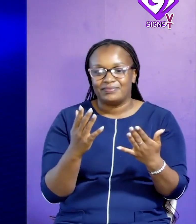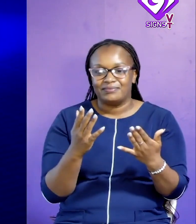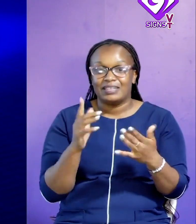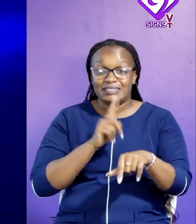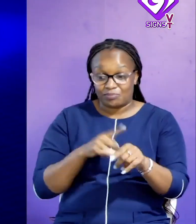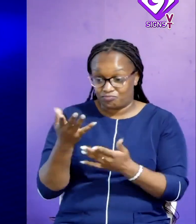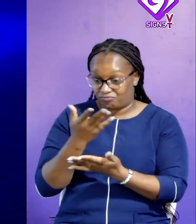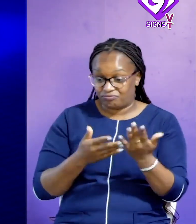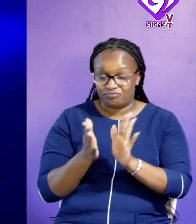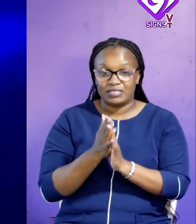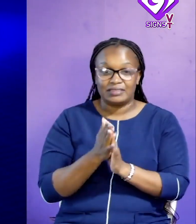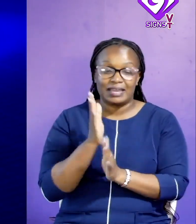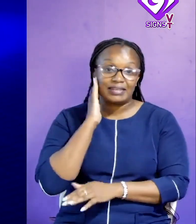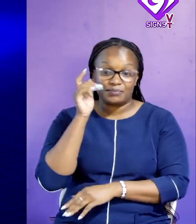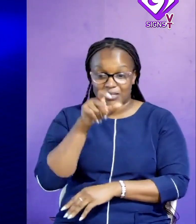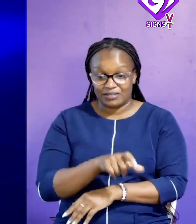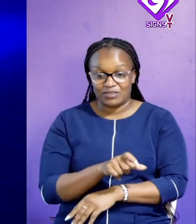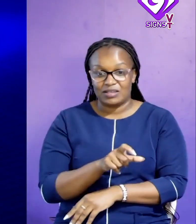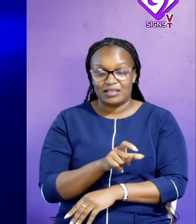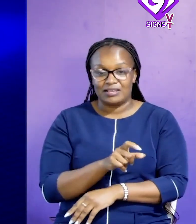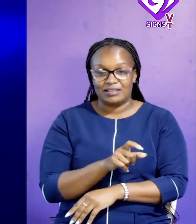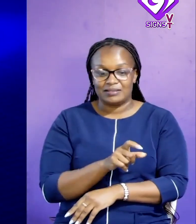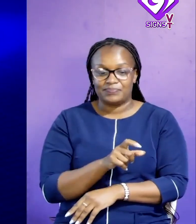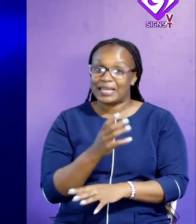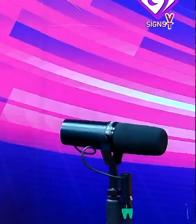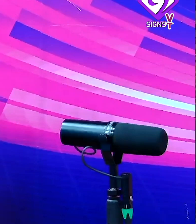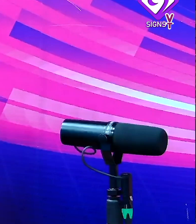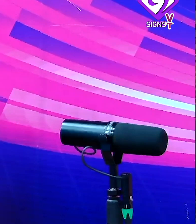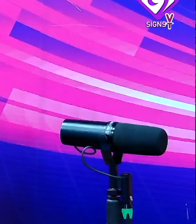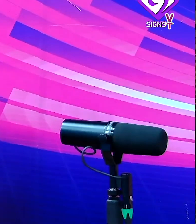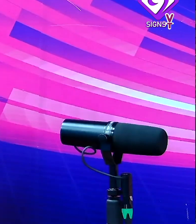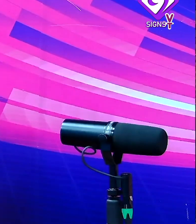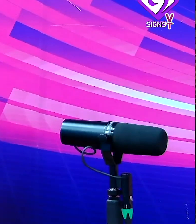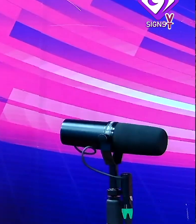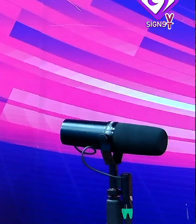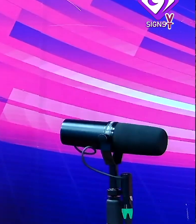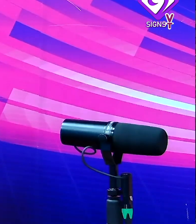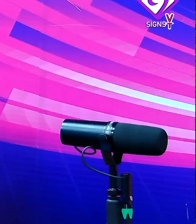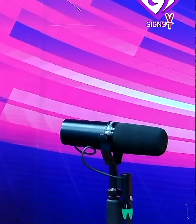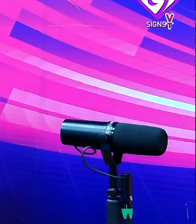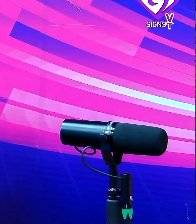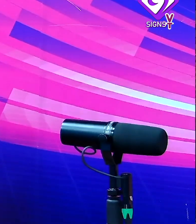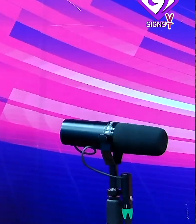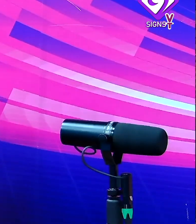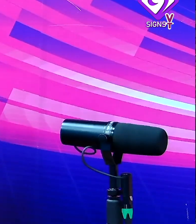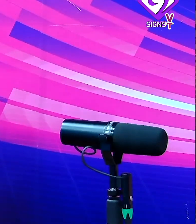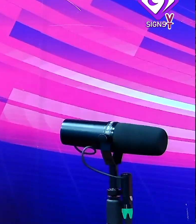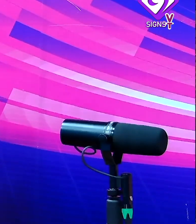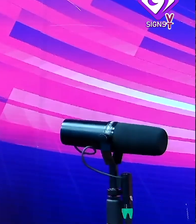we are there, and I believe we are heading. And in addition, let me add something.